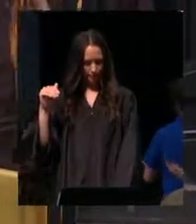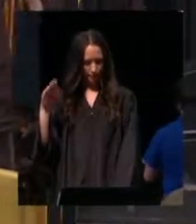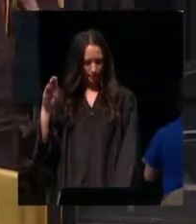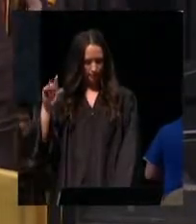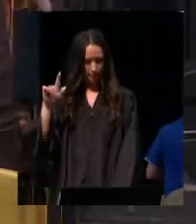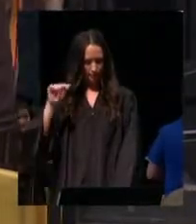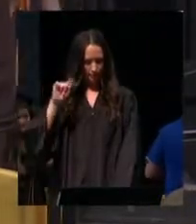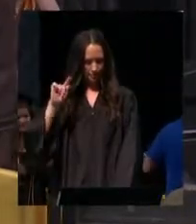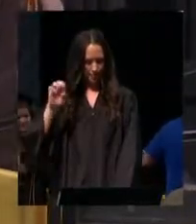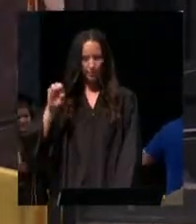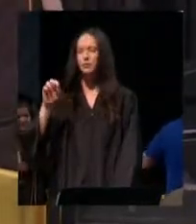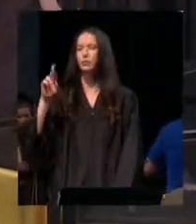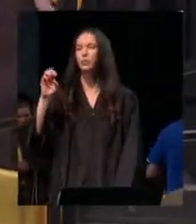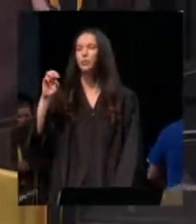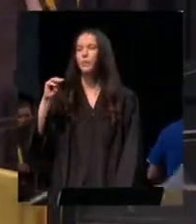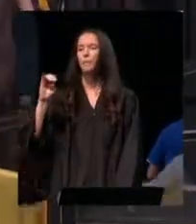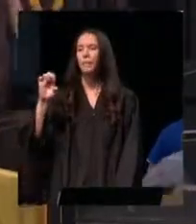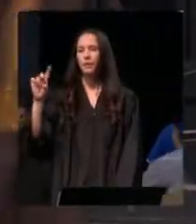Blaze Remen.